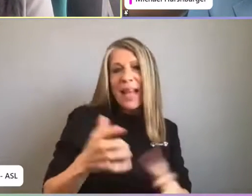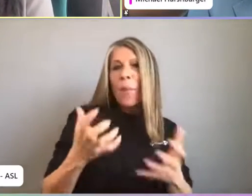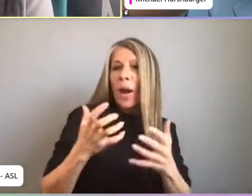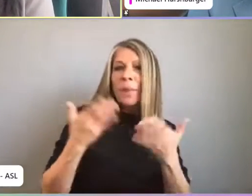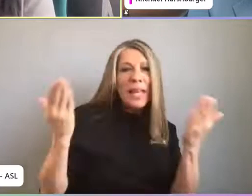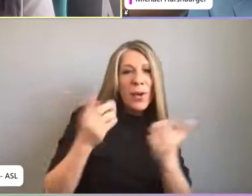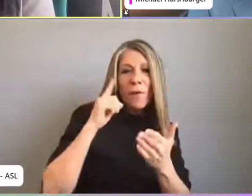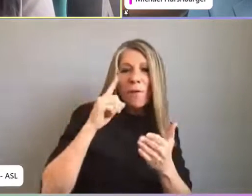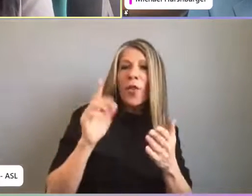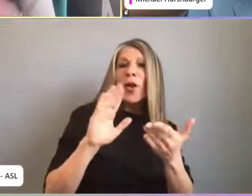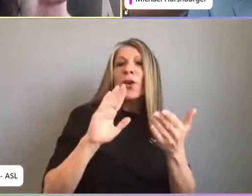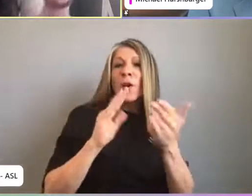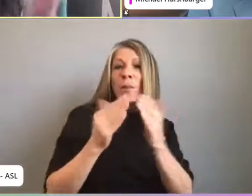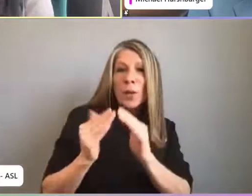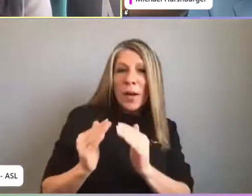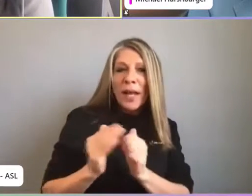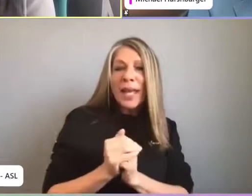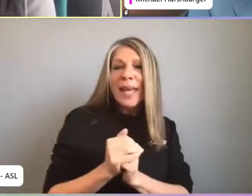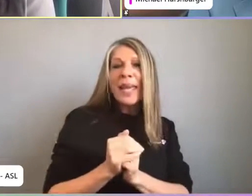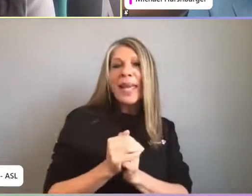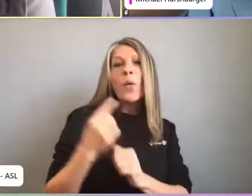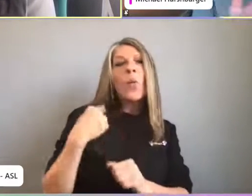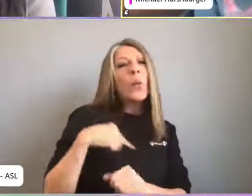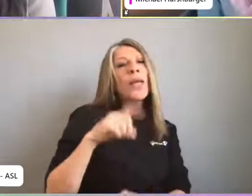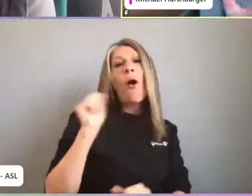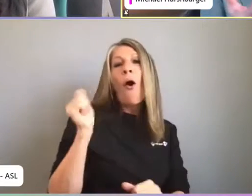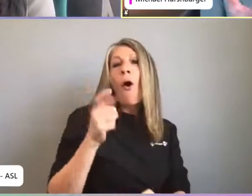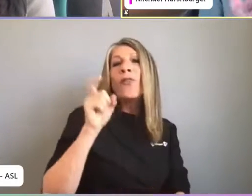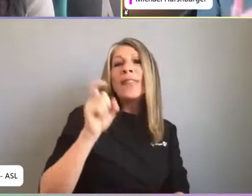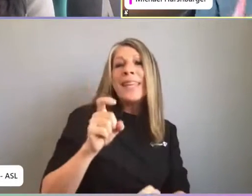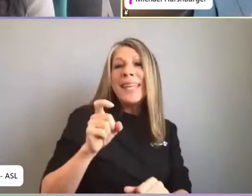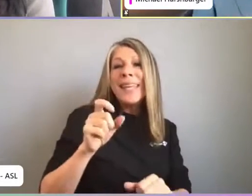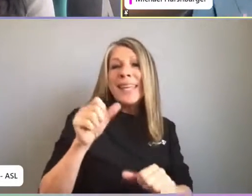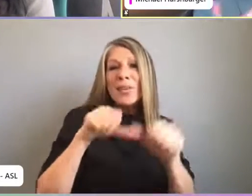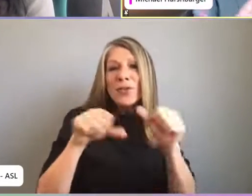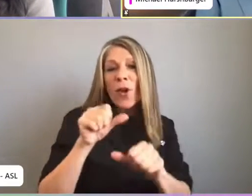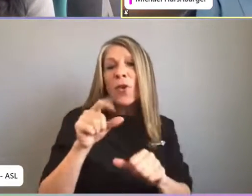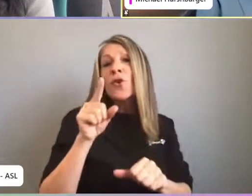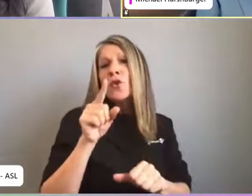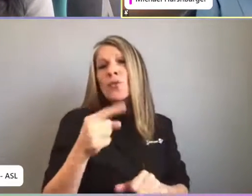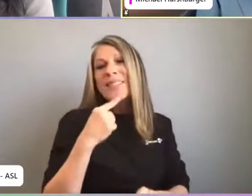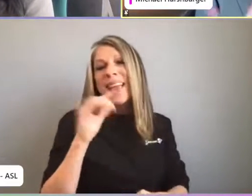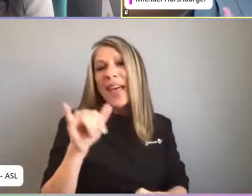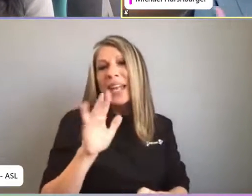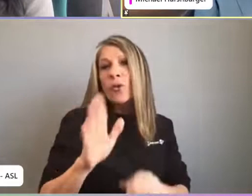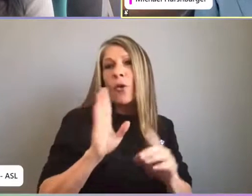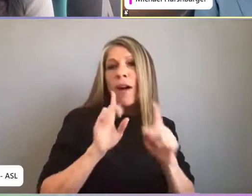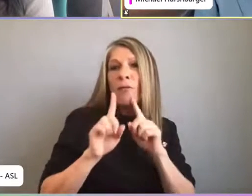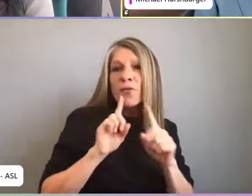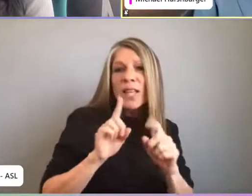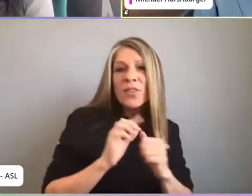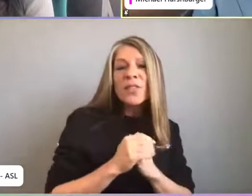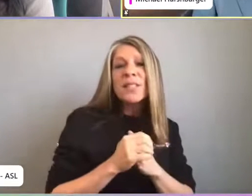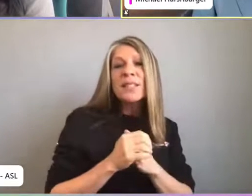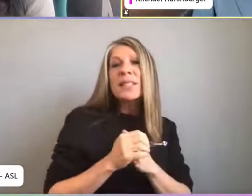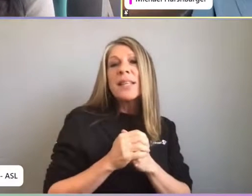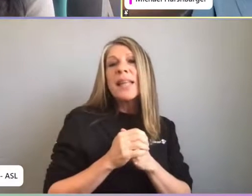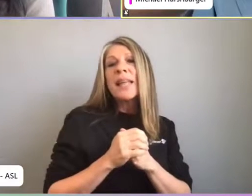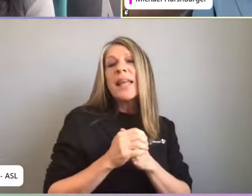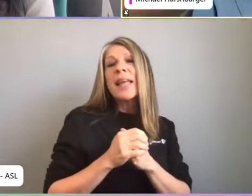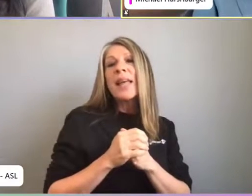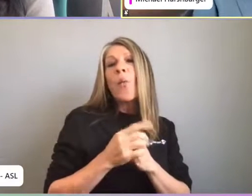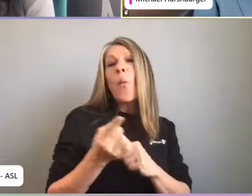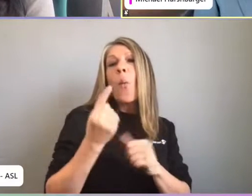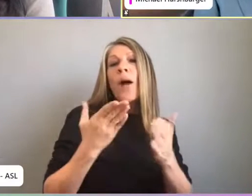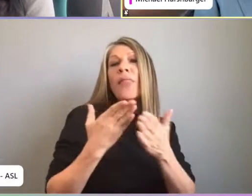community because we all need each other. Well, and you alluded it in your conversations, Donna, even this conversation today that we've had.